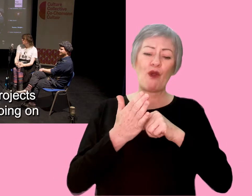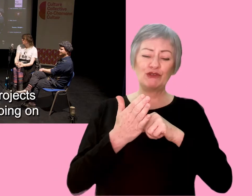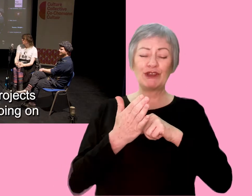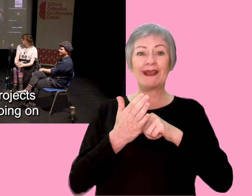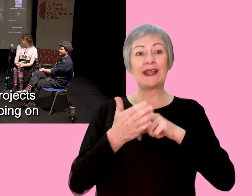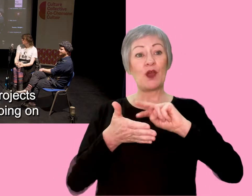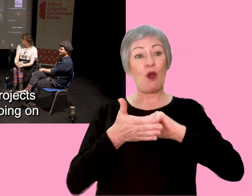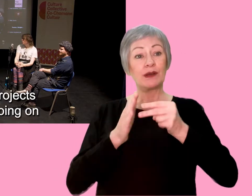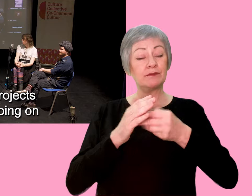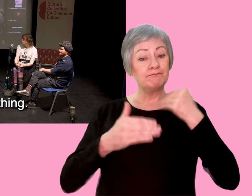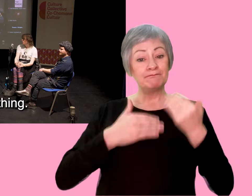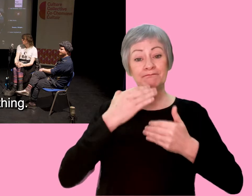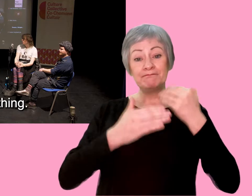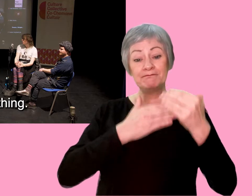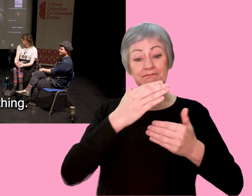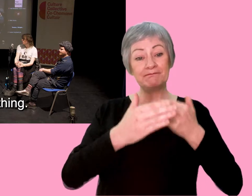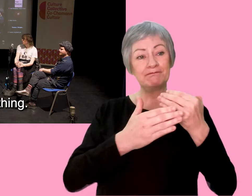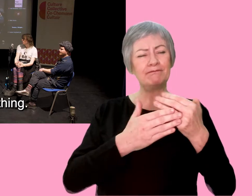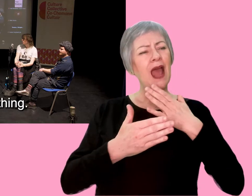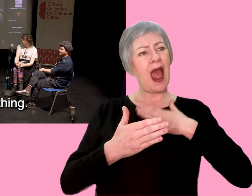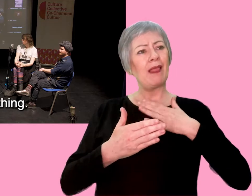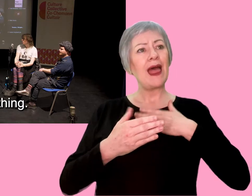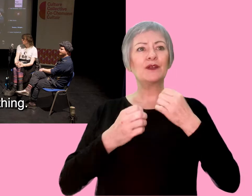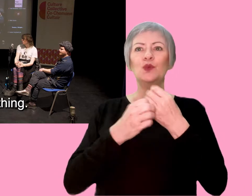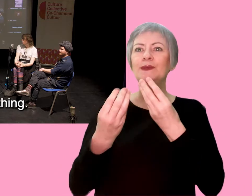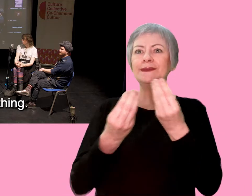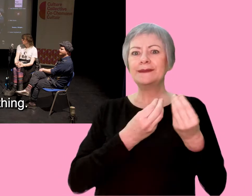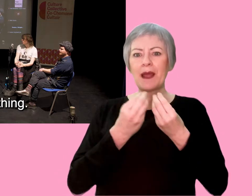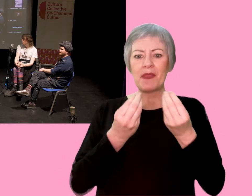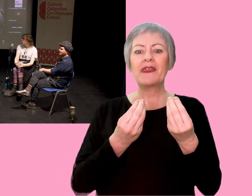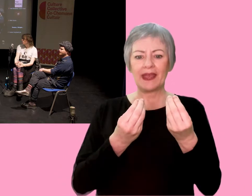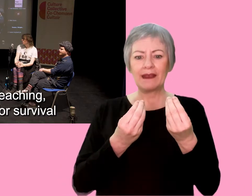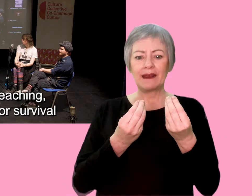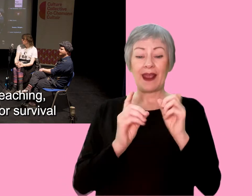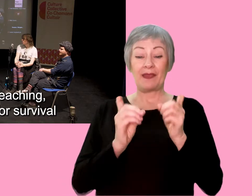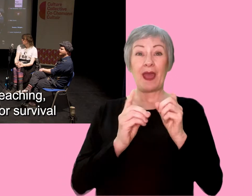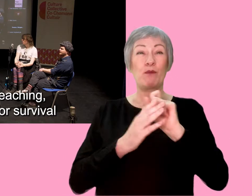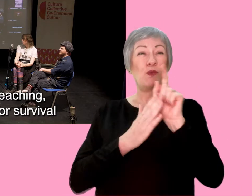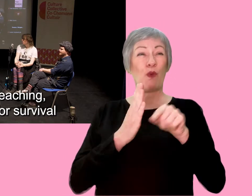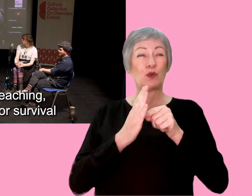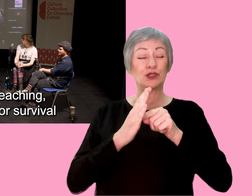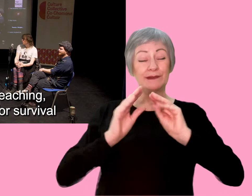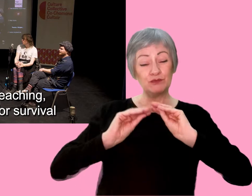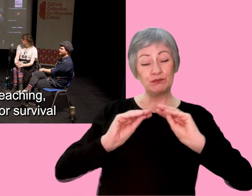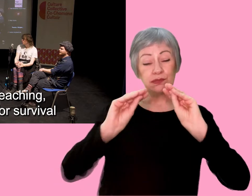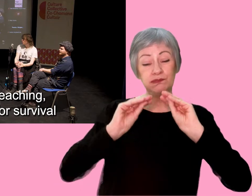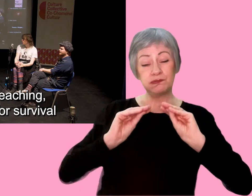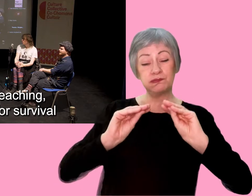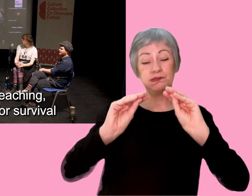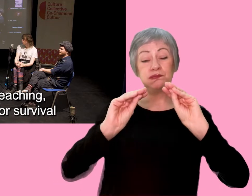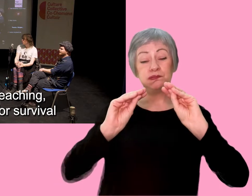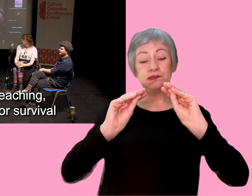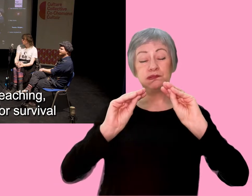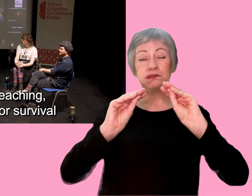the organization going on, and I like do something in that project which teaching